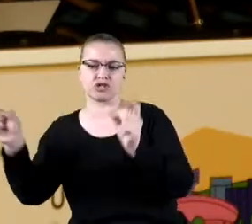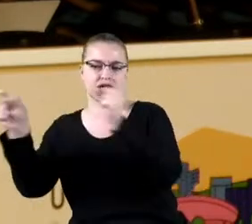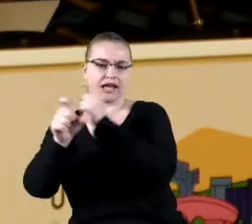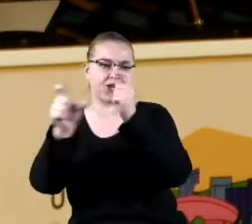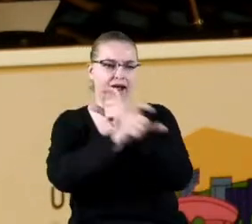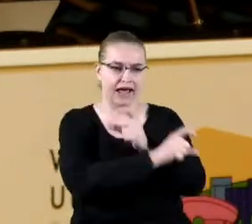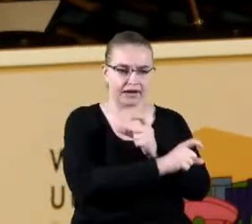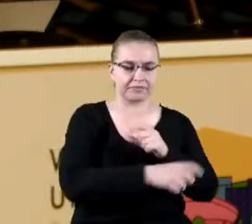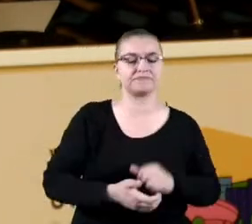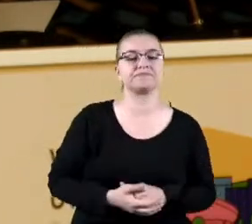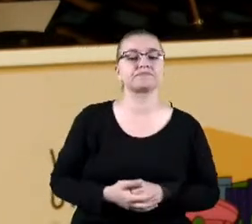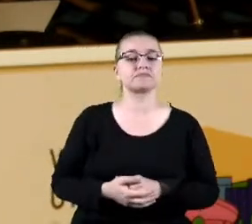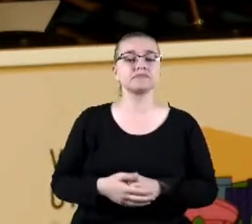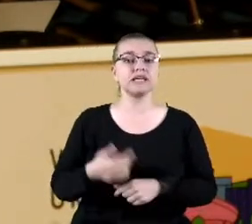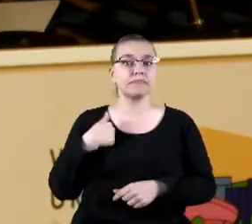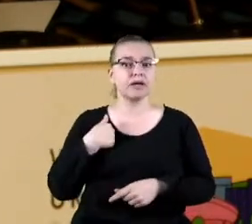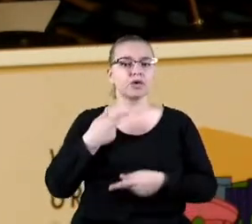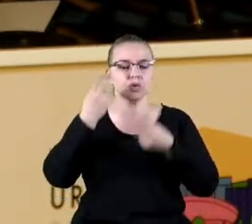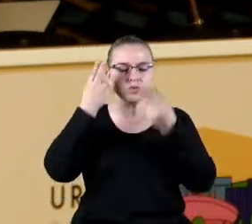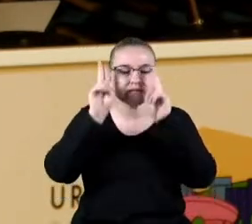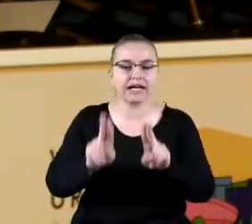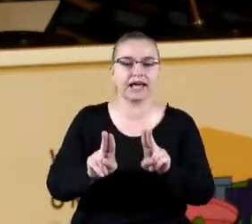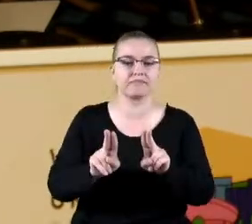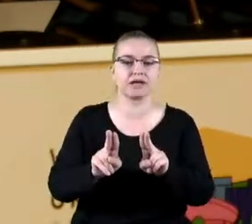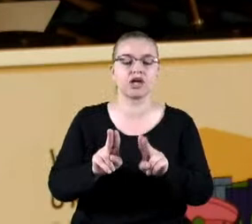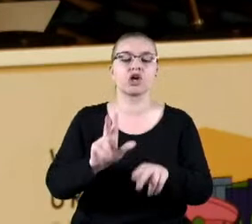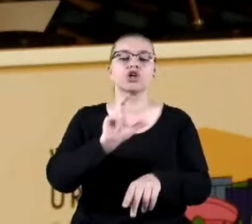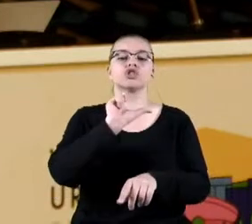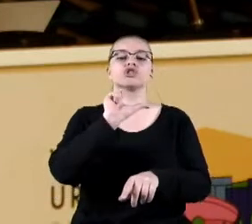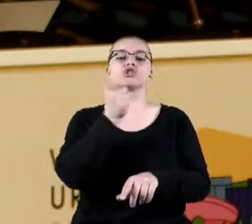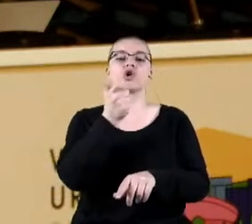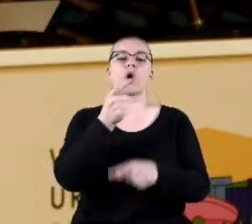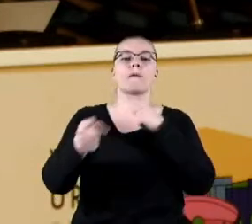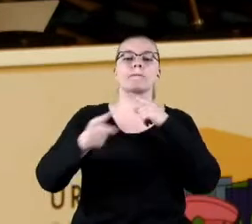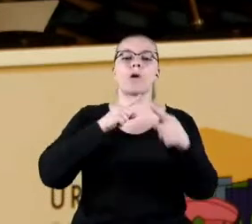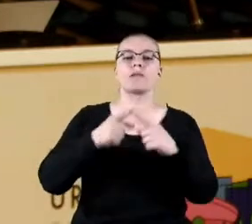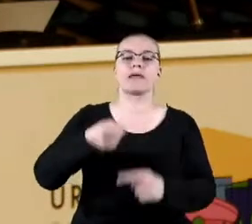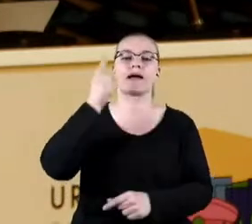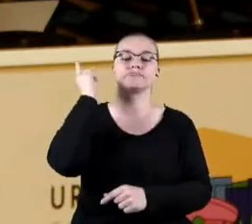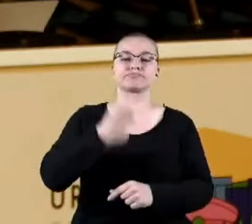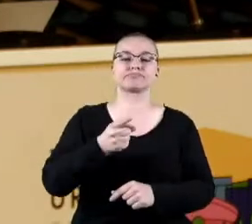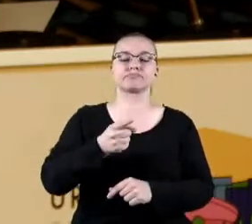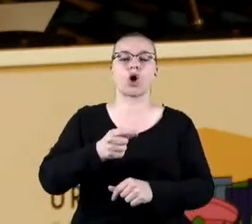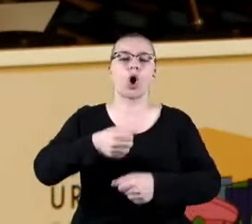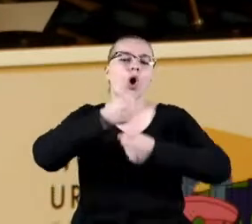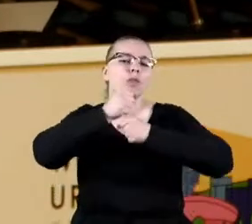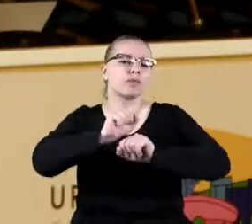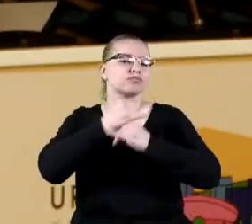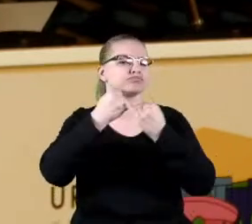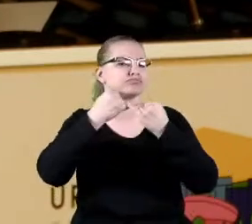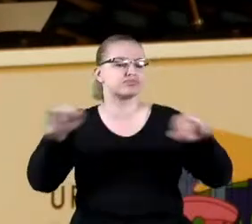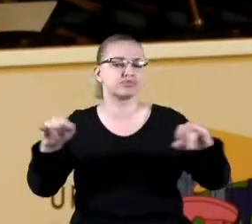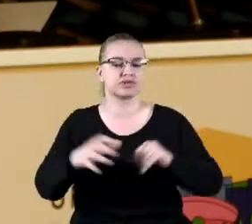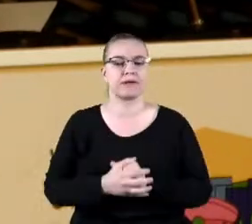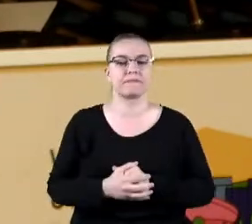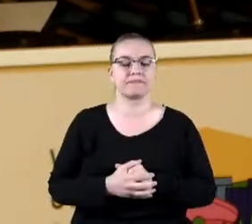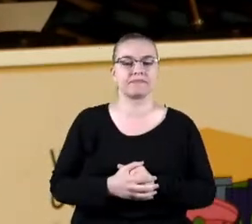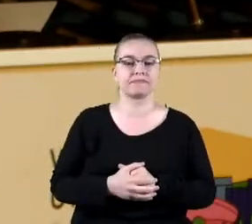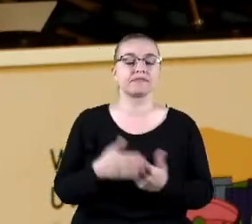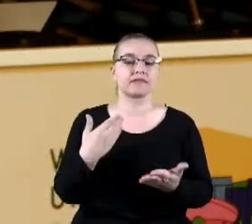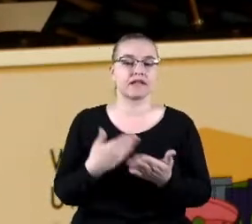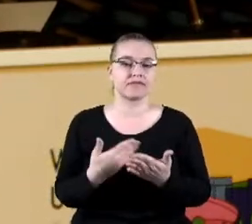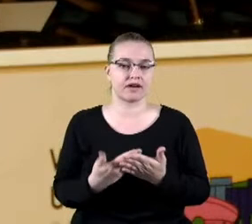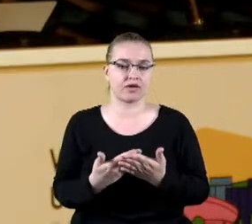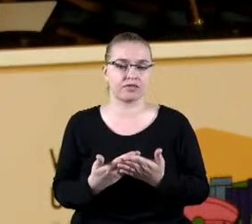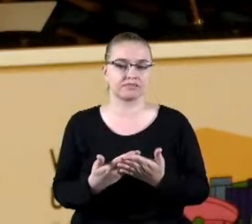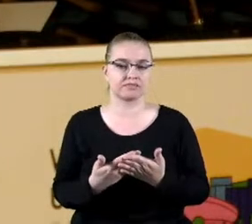policy directions to promote resilience in its different dimensions. And so we recognize